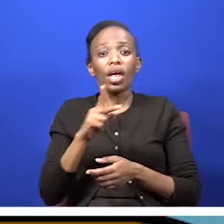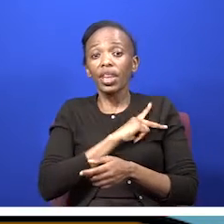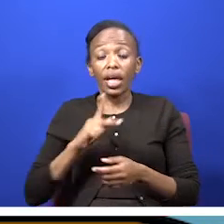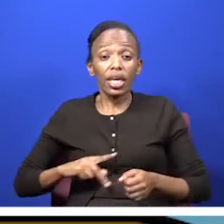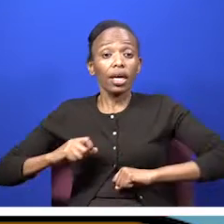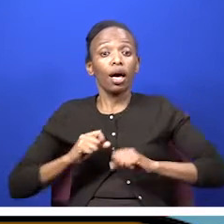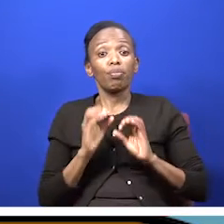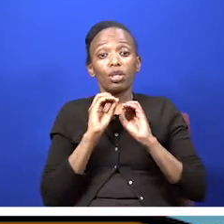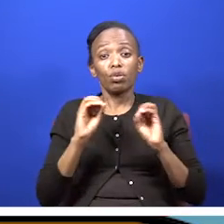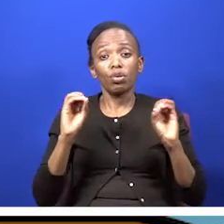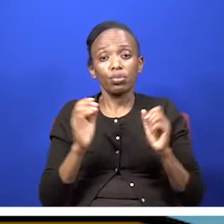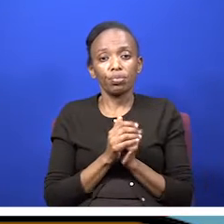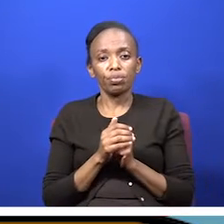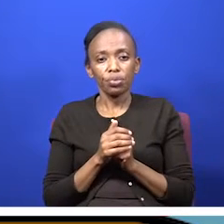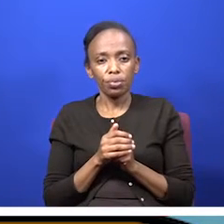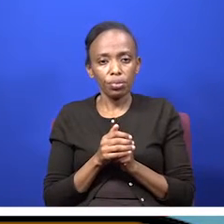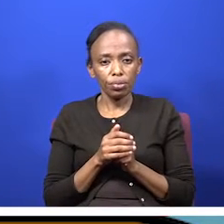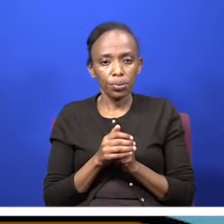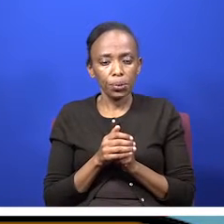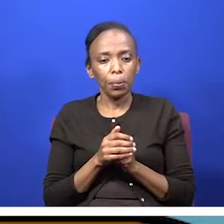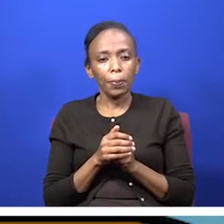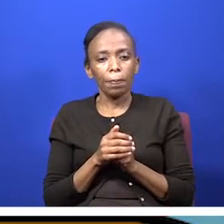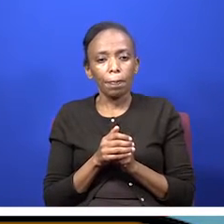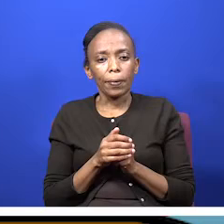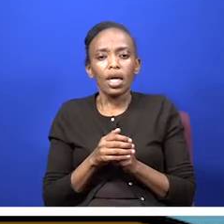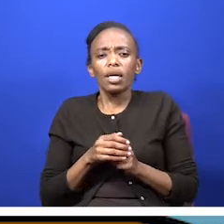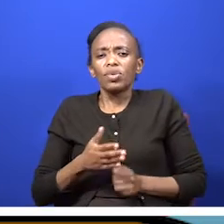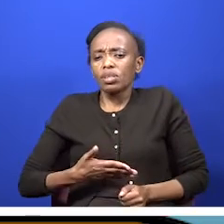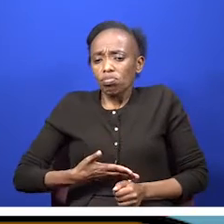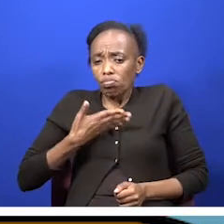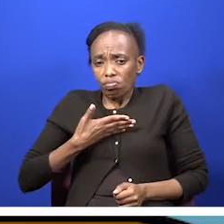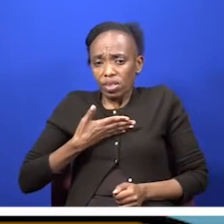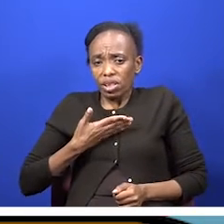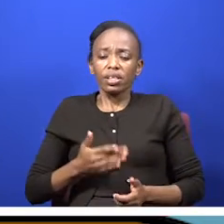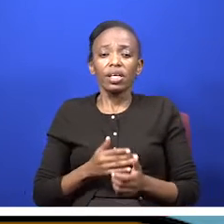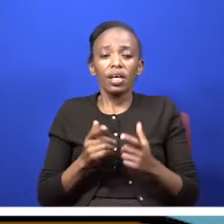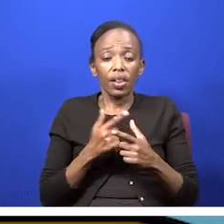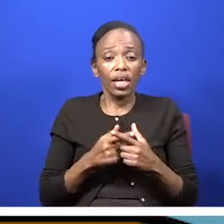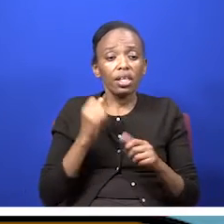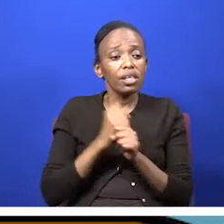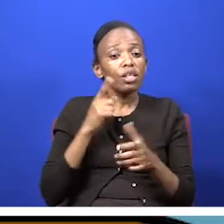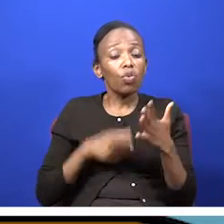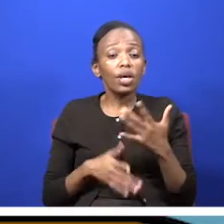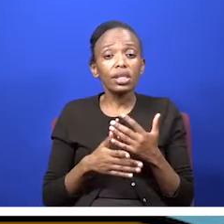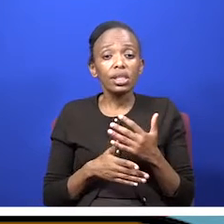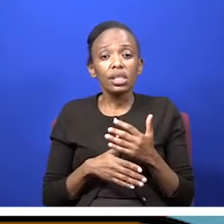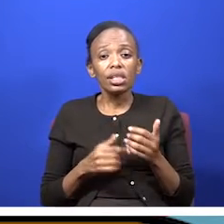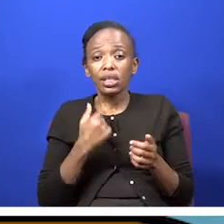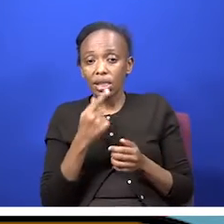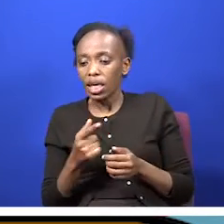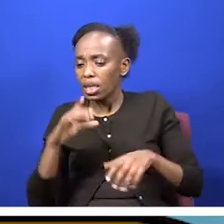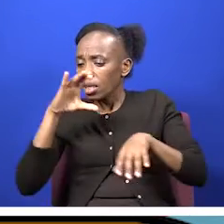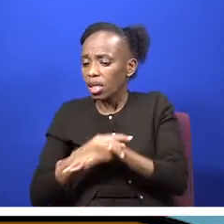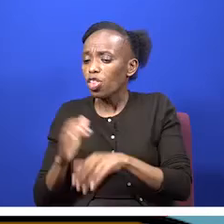No. The king was not happy at all. He was very angry. And guess what he did?